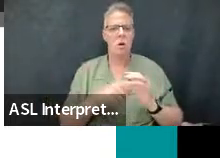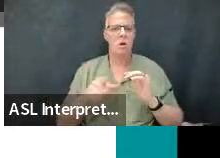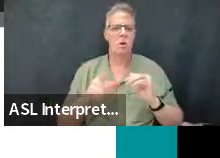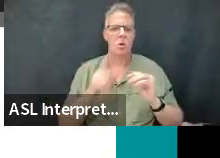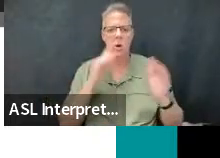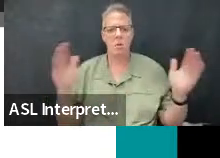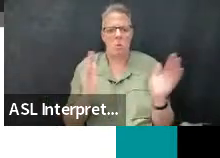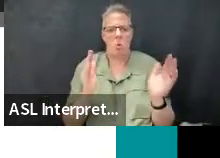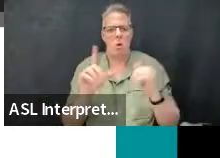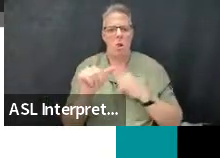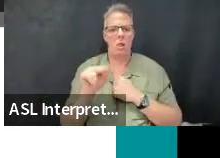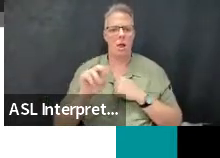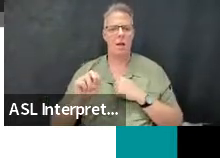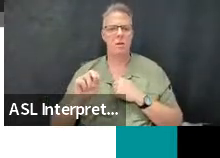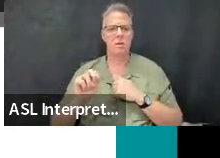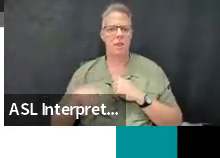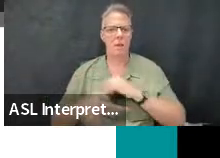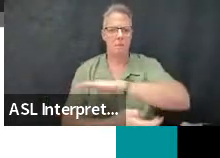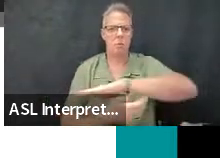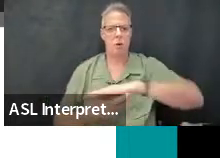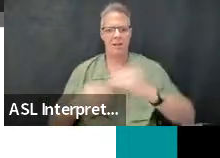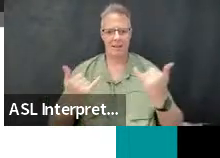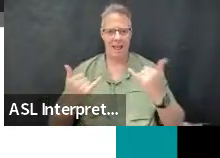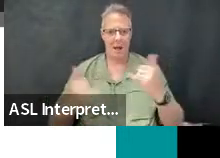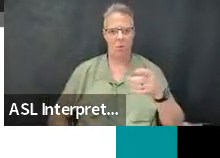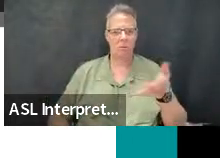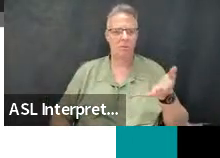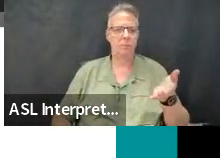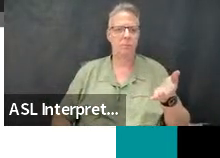narrow lanes on the bridge.